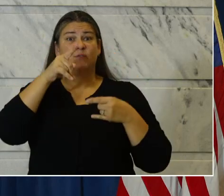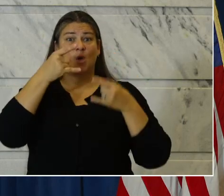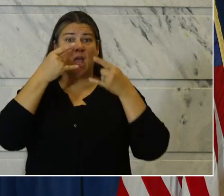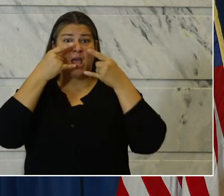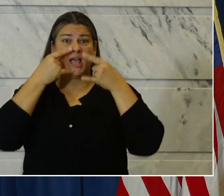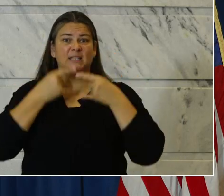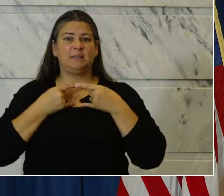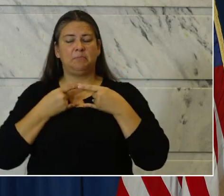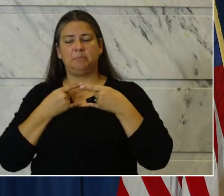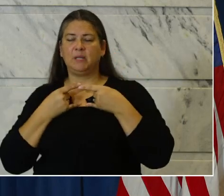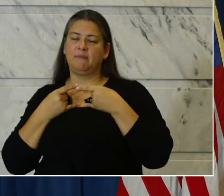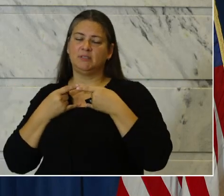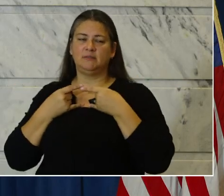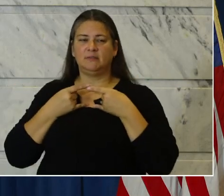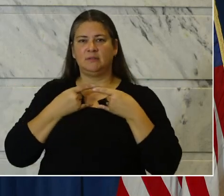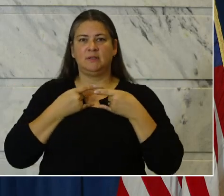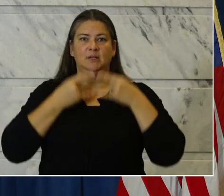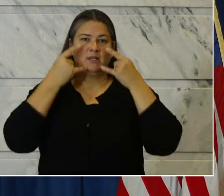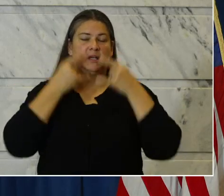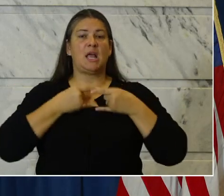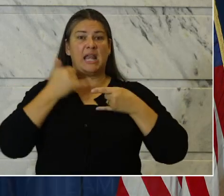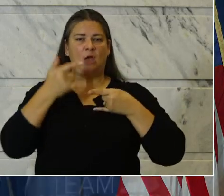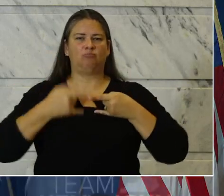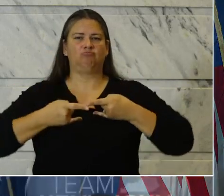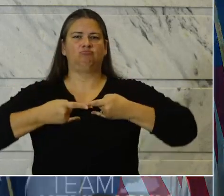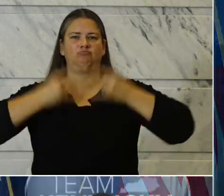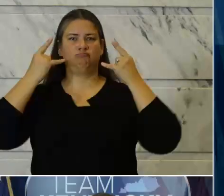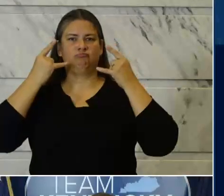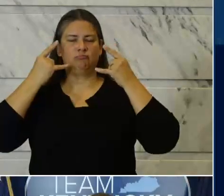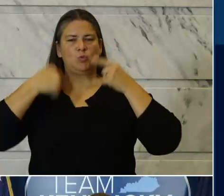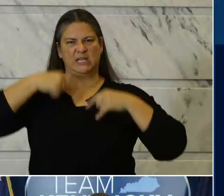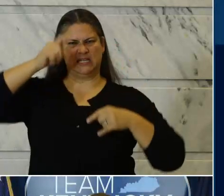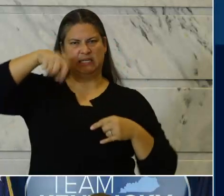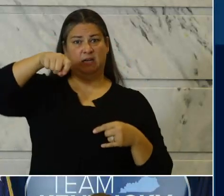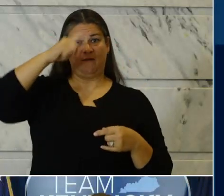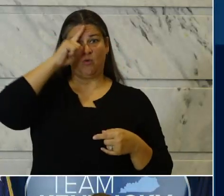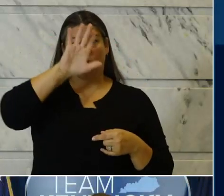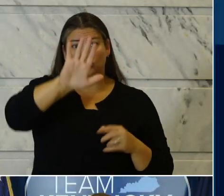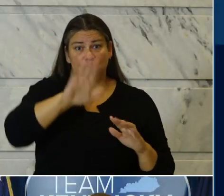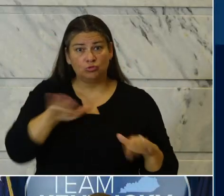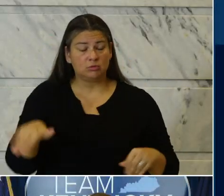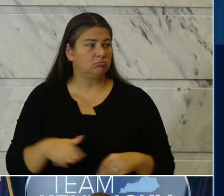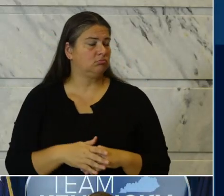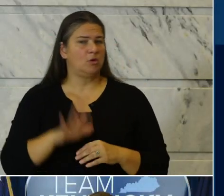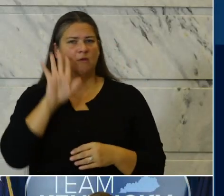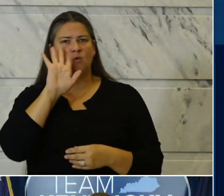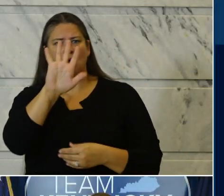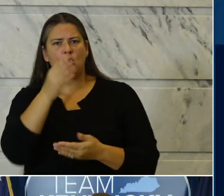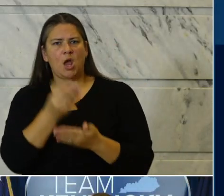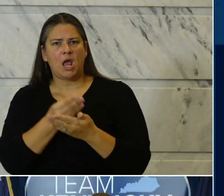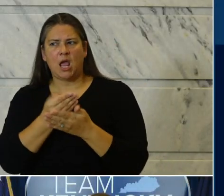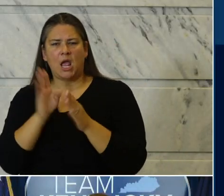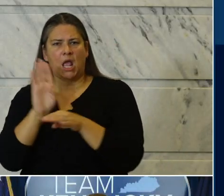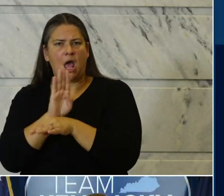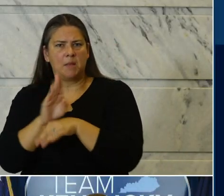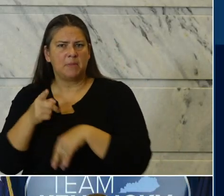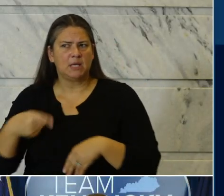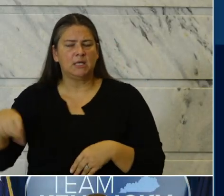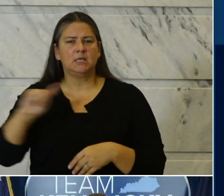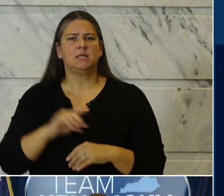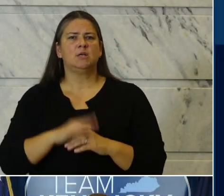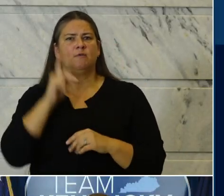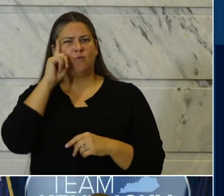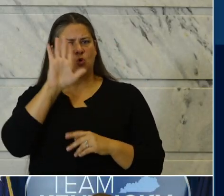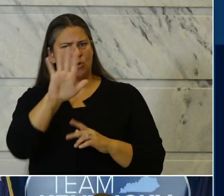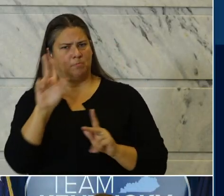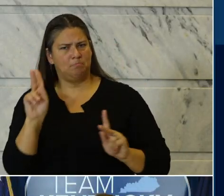need you. You can do it for your economy, you can do it for your kids, you can do it for other people. And to those that